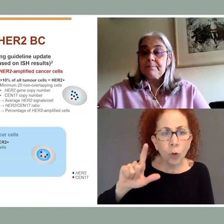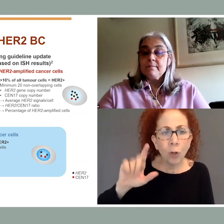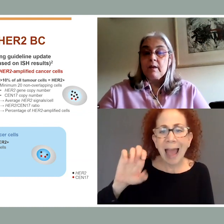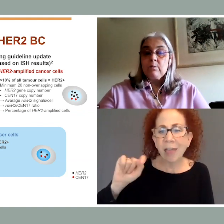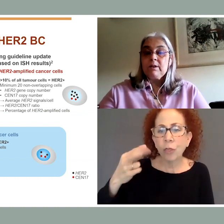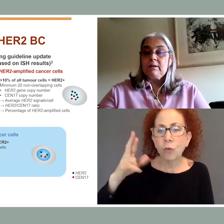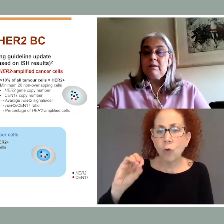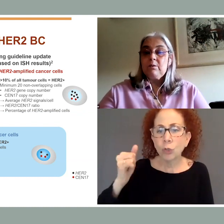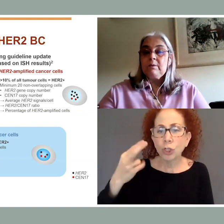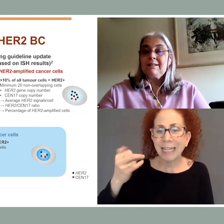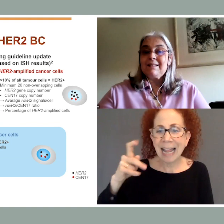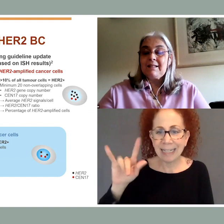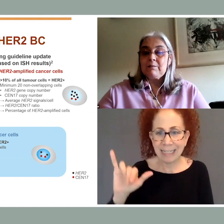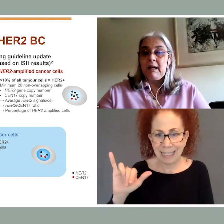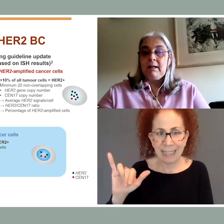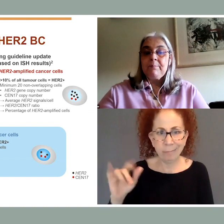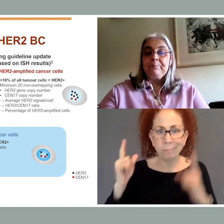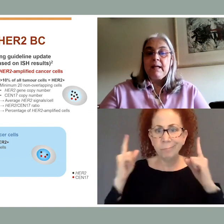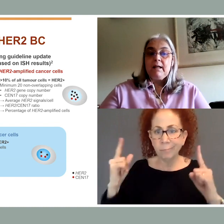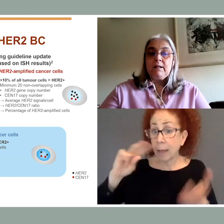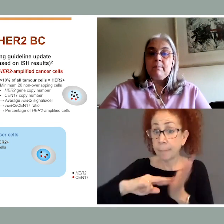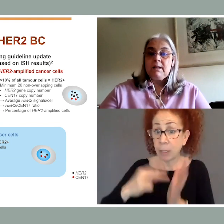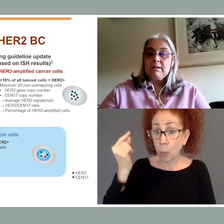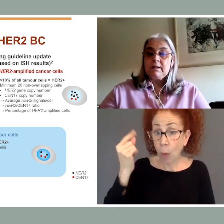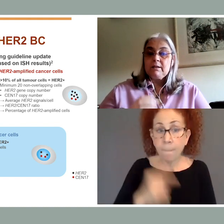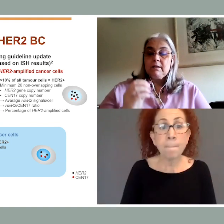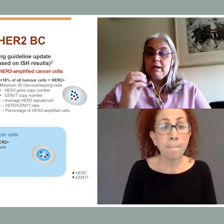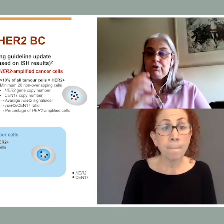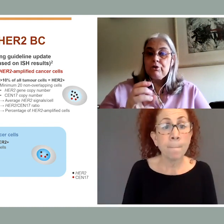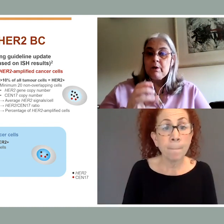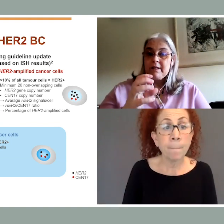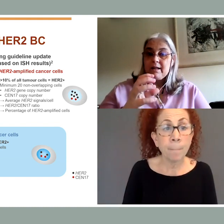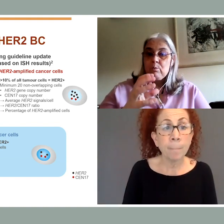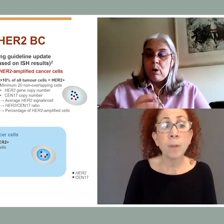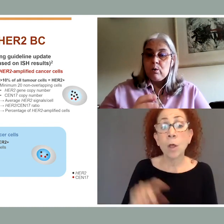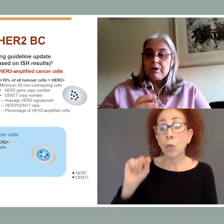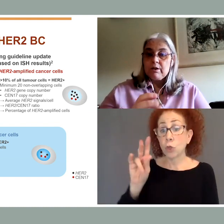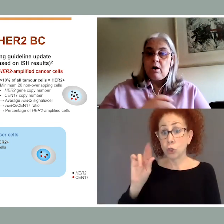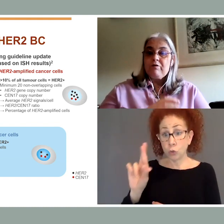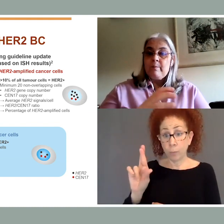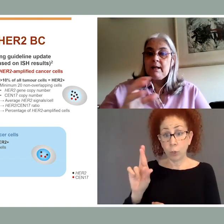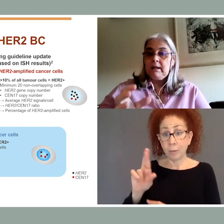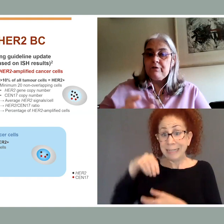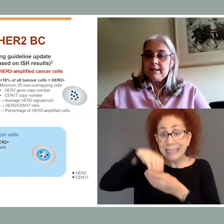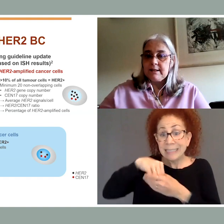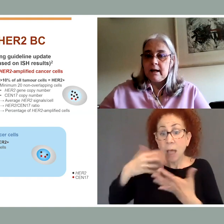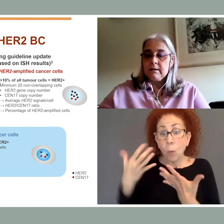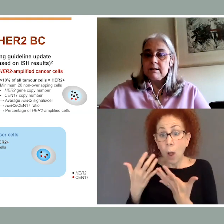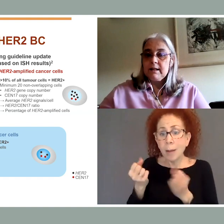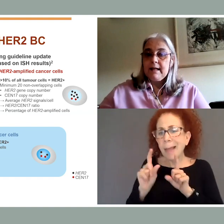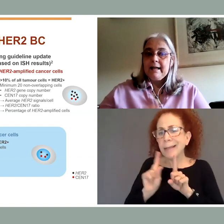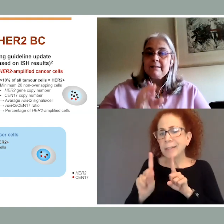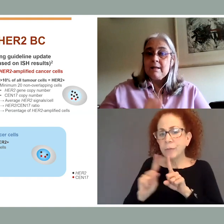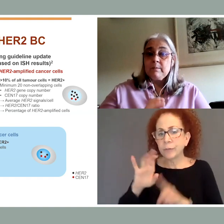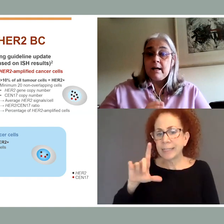heterogeneity. What does this mean? It means that a tumor is composed of many different